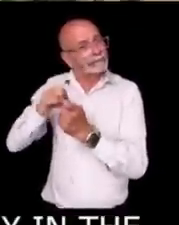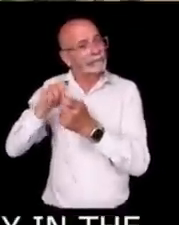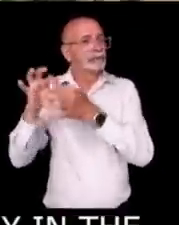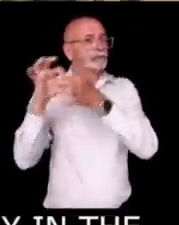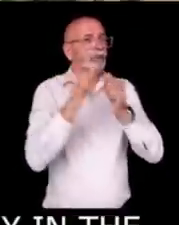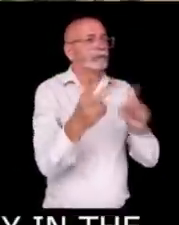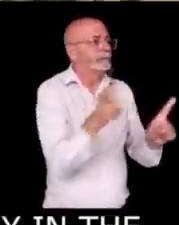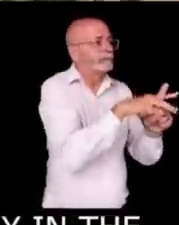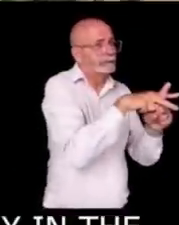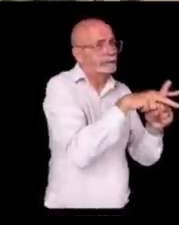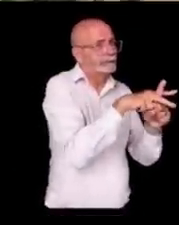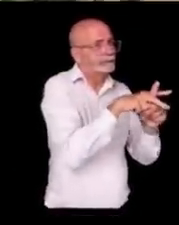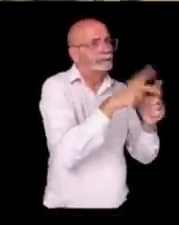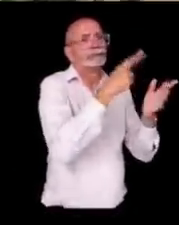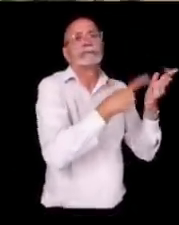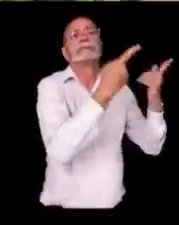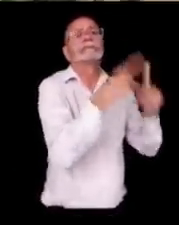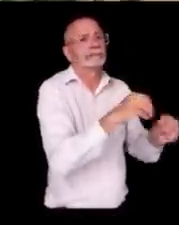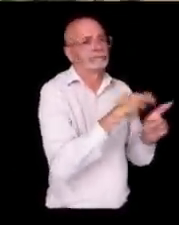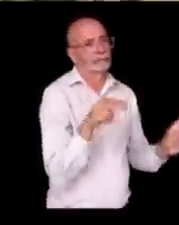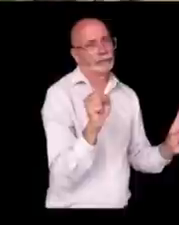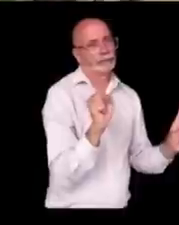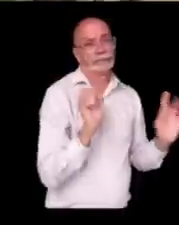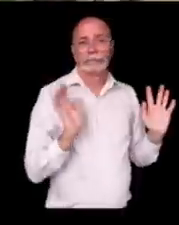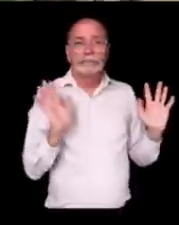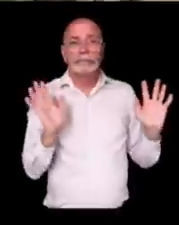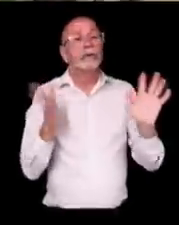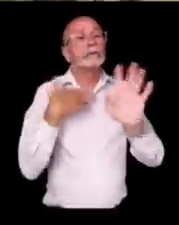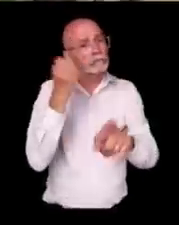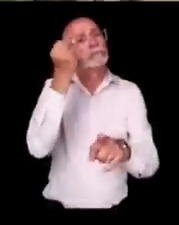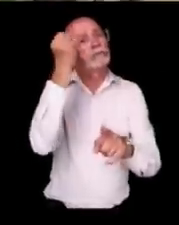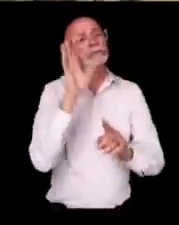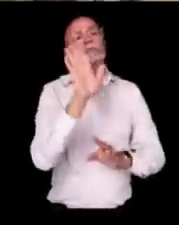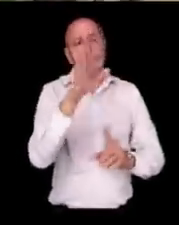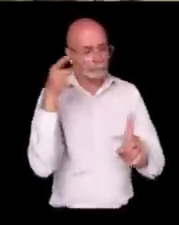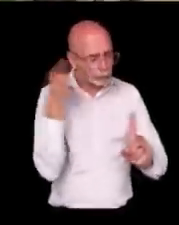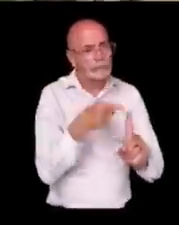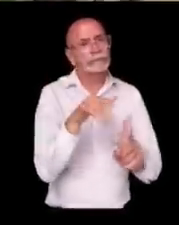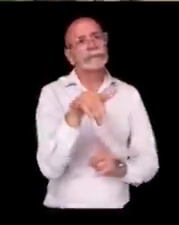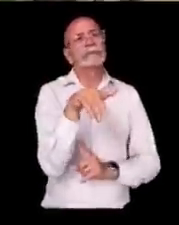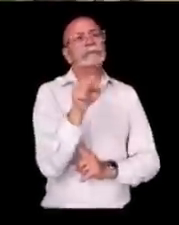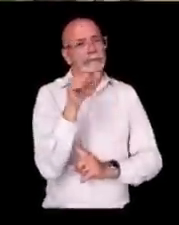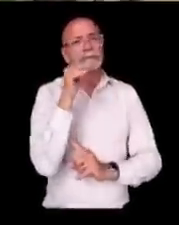I take your point that the individual in question had a history